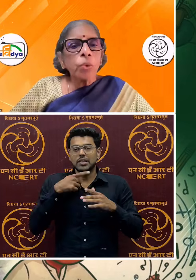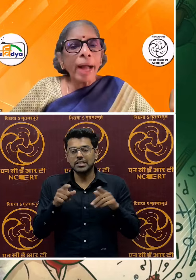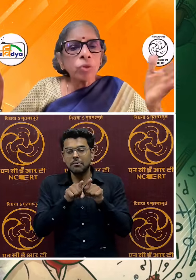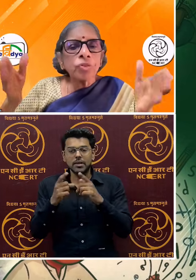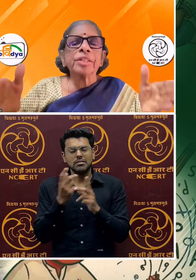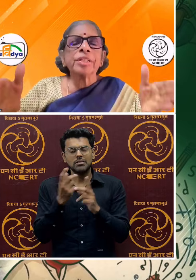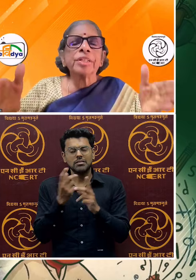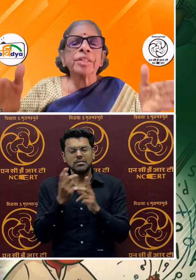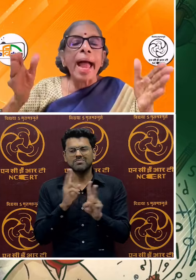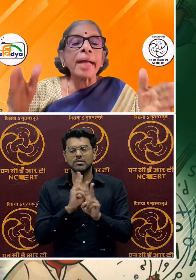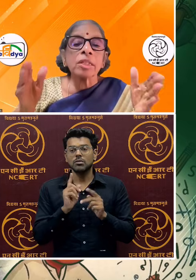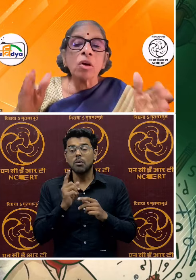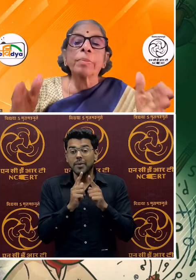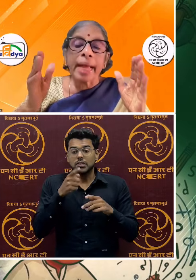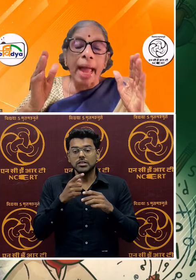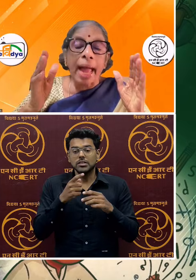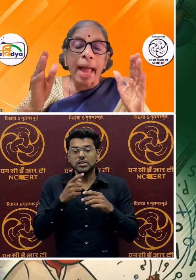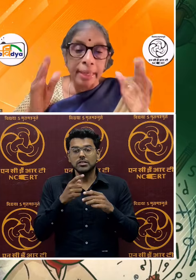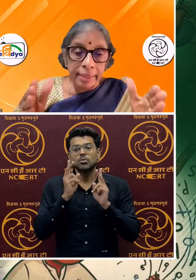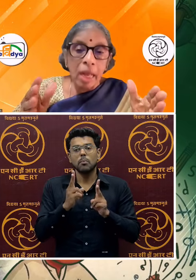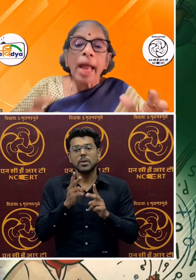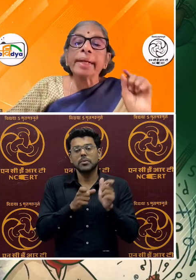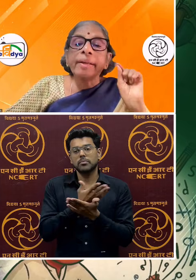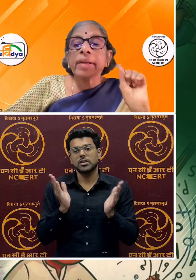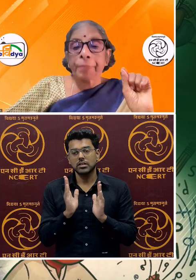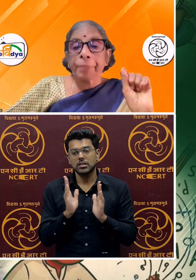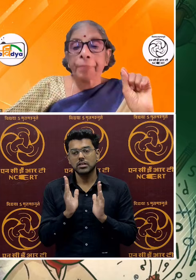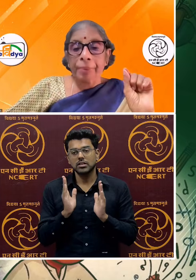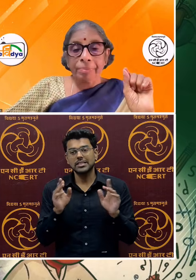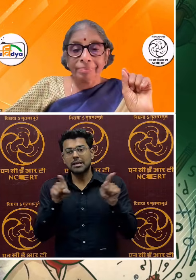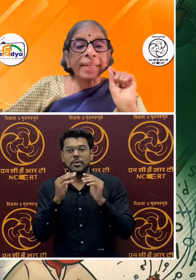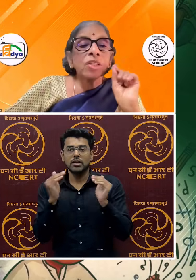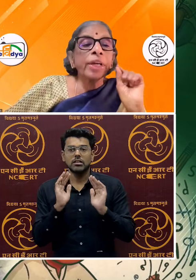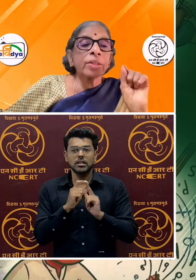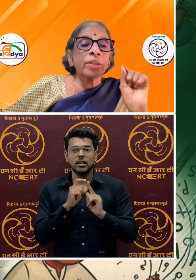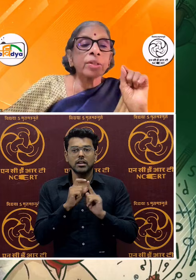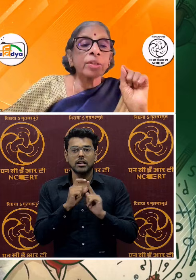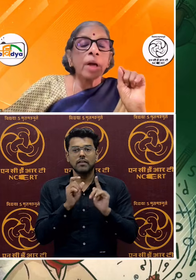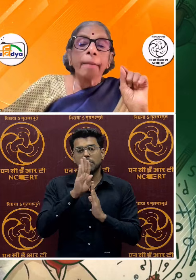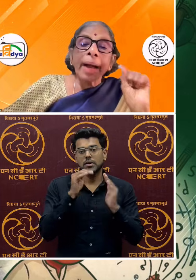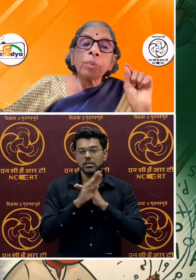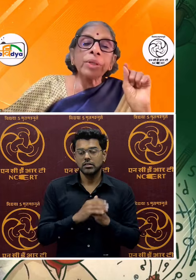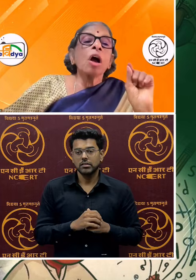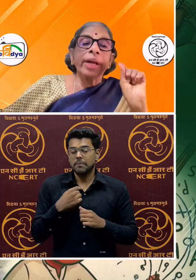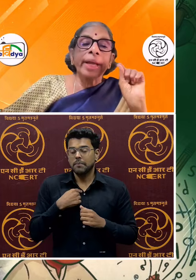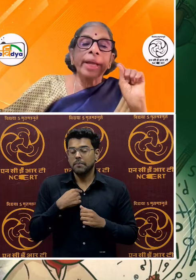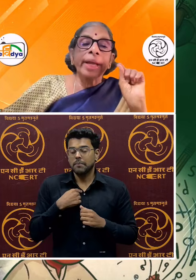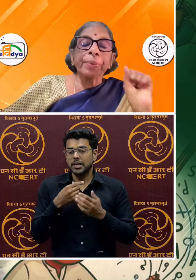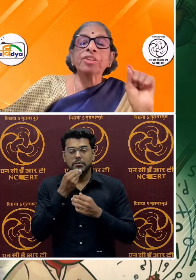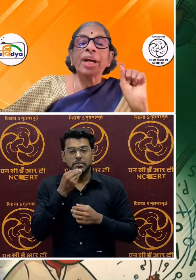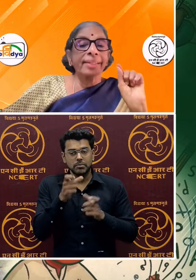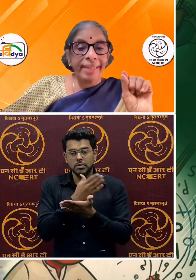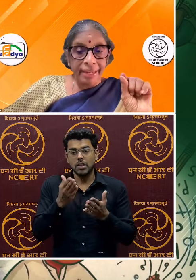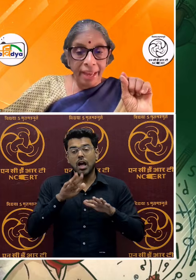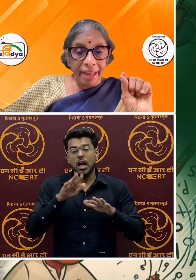simile. You have to treat him as normally as in and develop him. That is only my request for